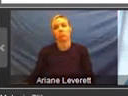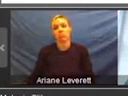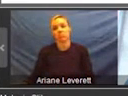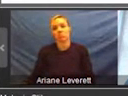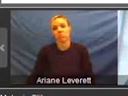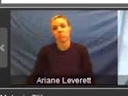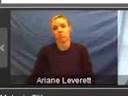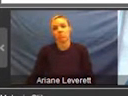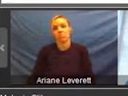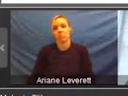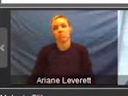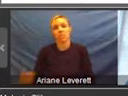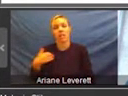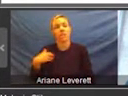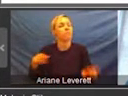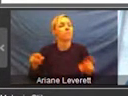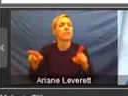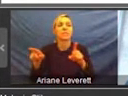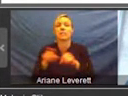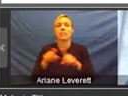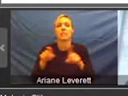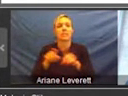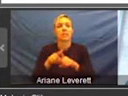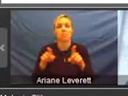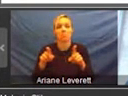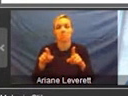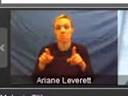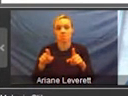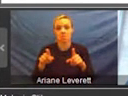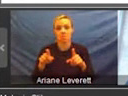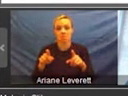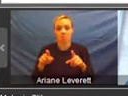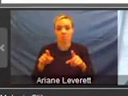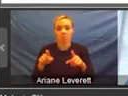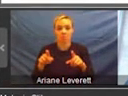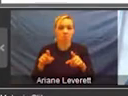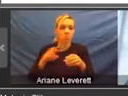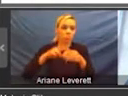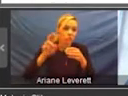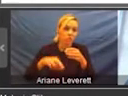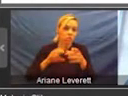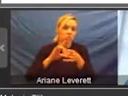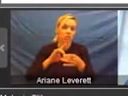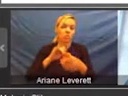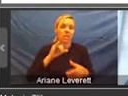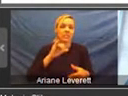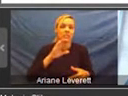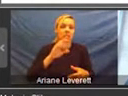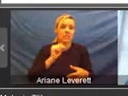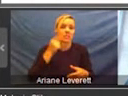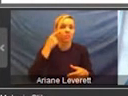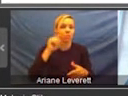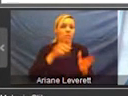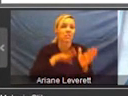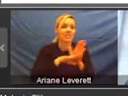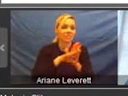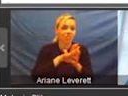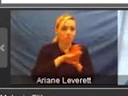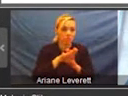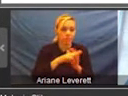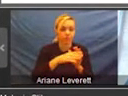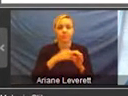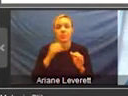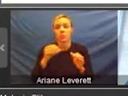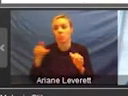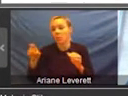of ICT for development that was mentioned at the beginning. So the data to support perceived benefits